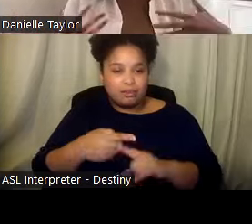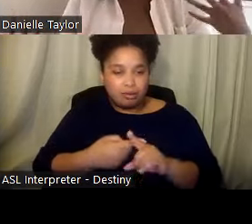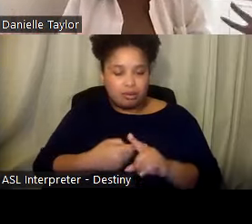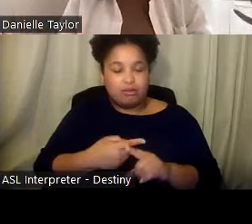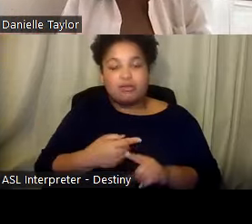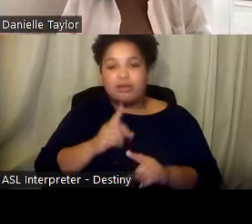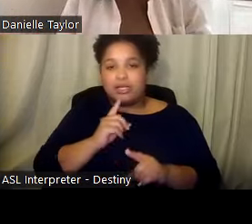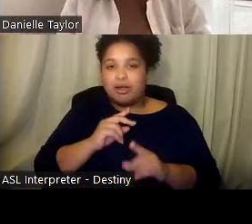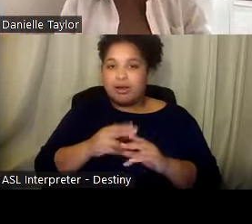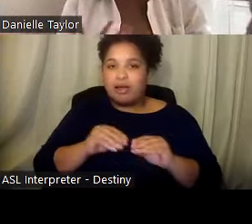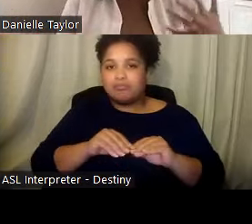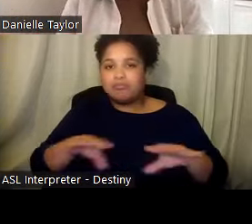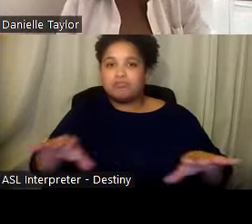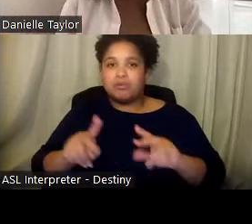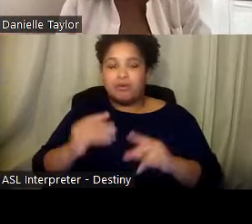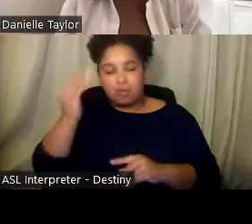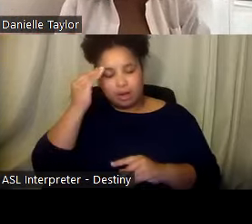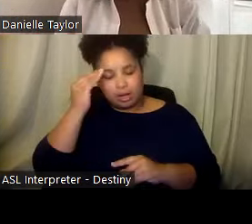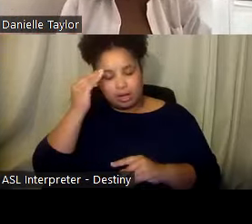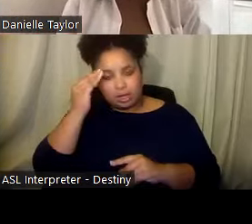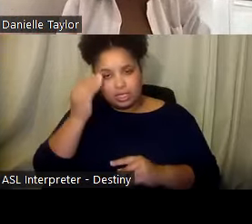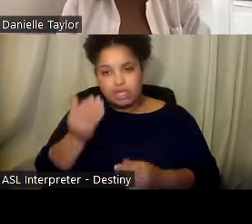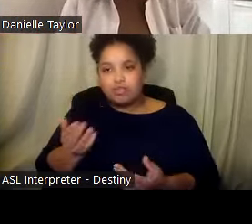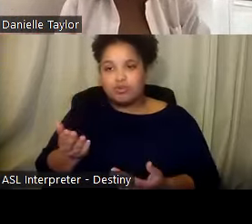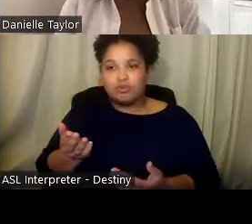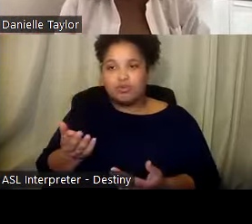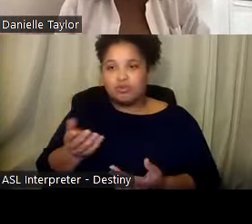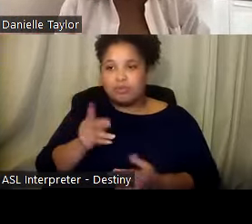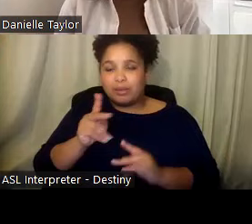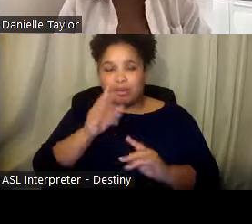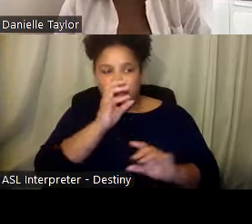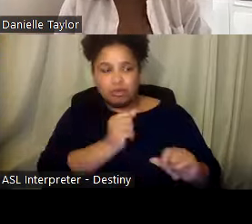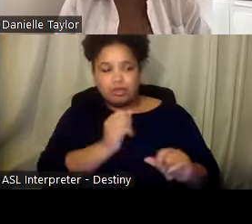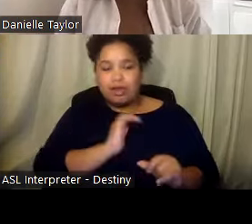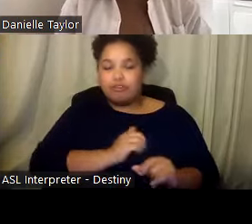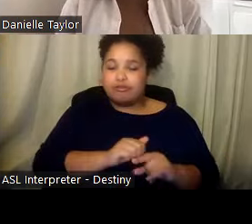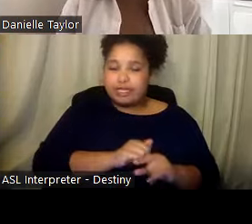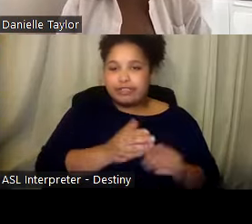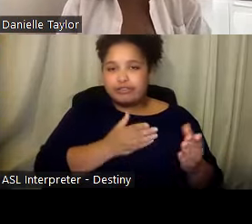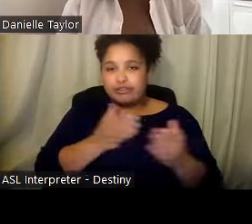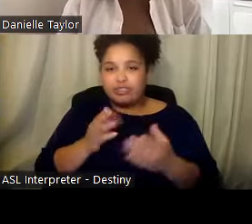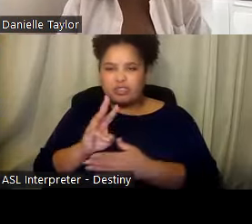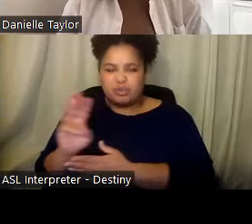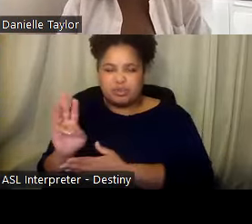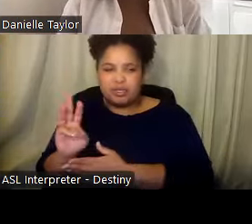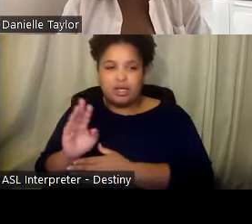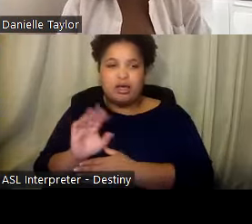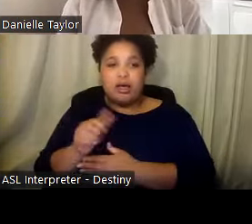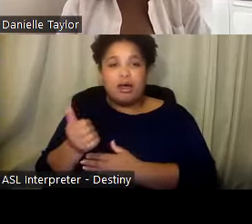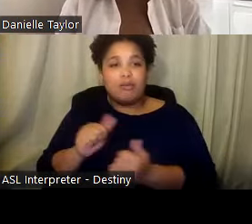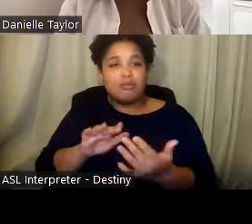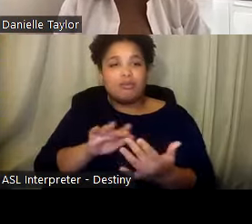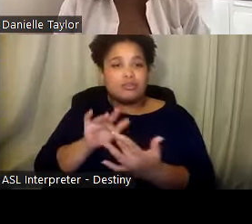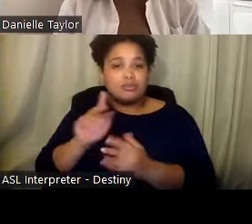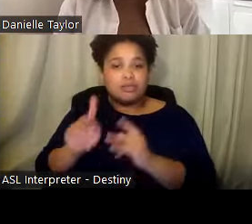put our name out there, get awareness, and drive people to our website, our training, and our services. Another way that we're reaching folks is through our